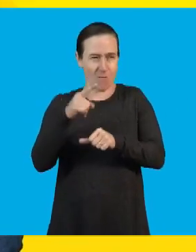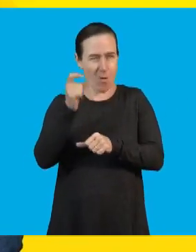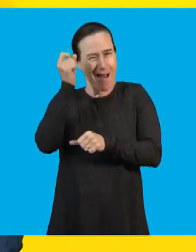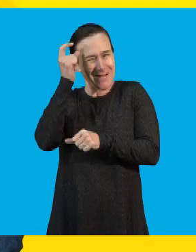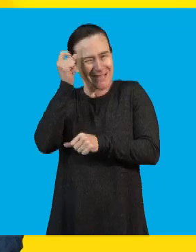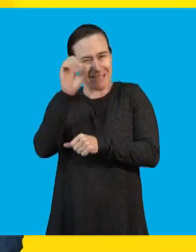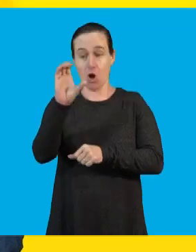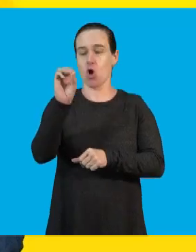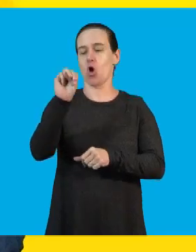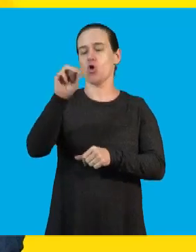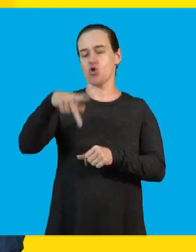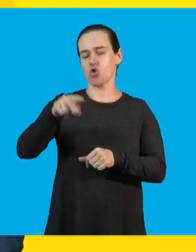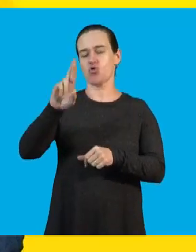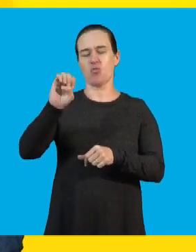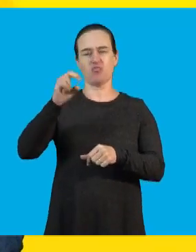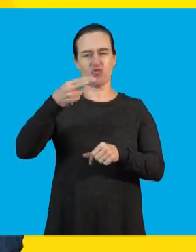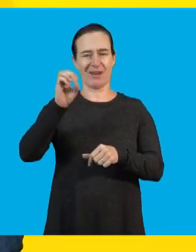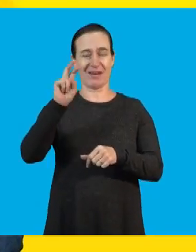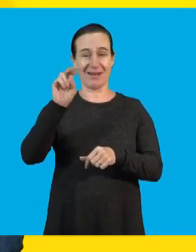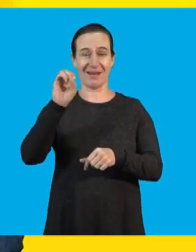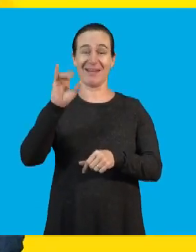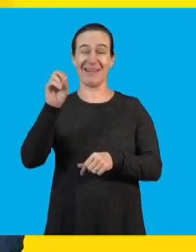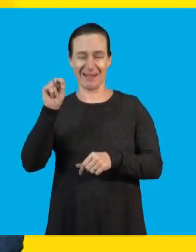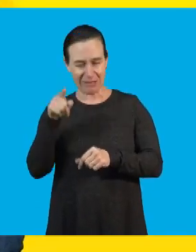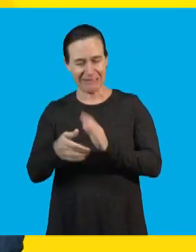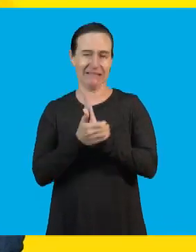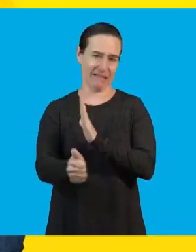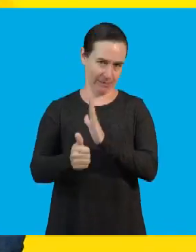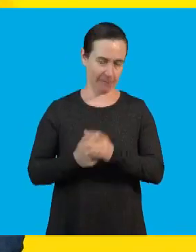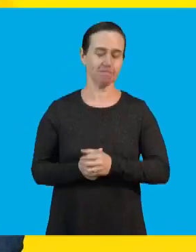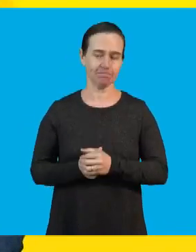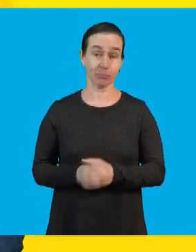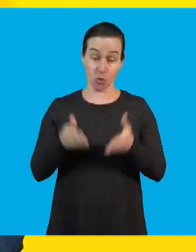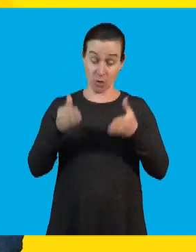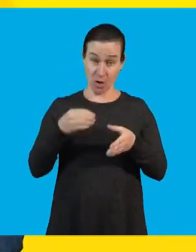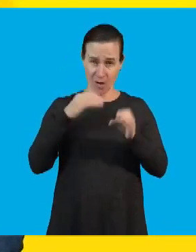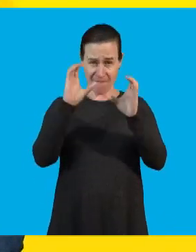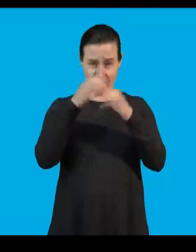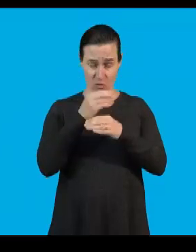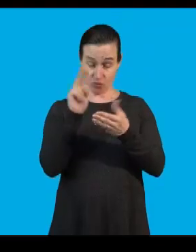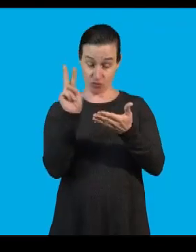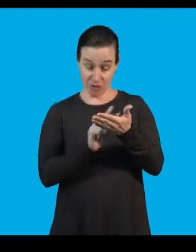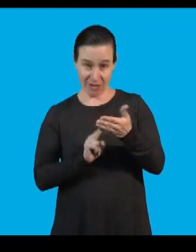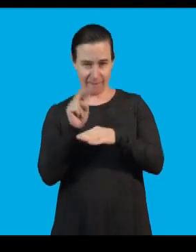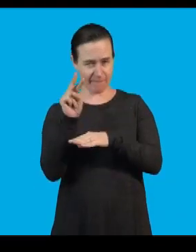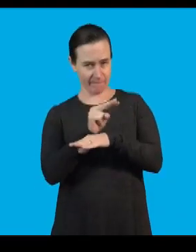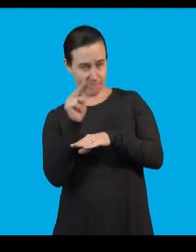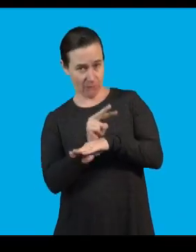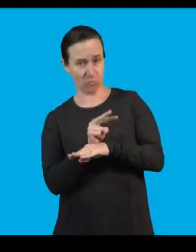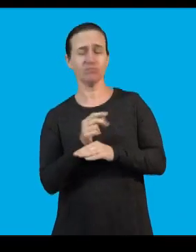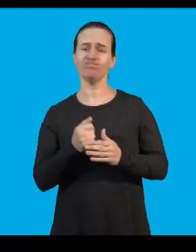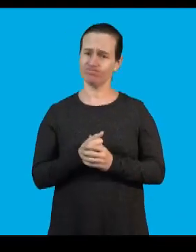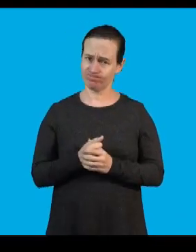Comprehension Skills. So, for this lesson, you're going to be focusing on reading and viewing.